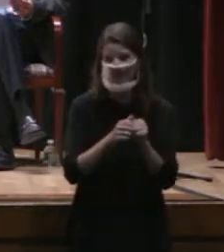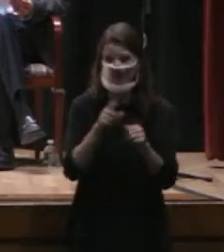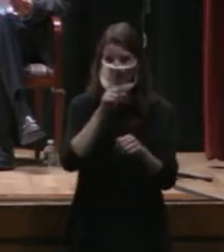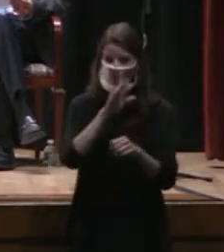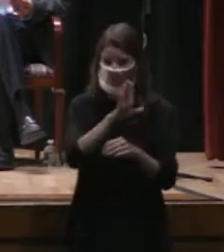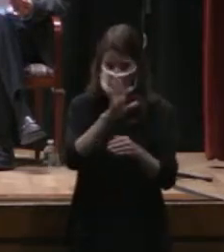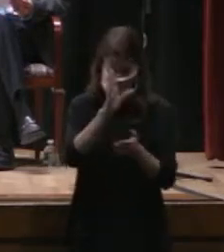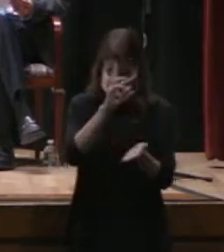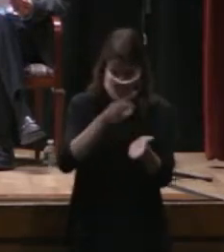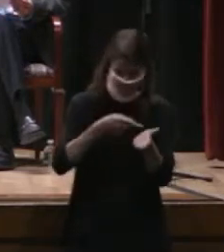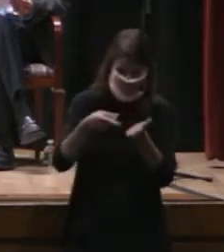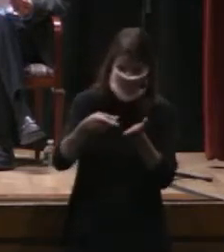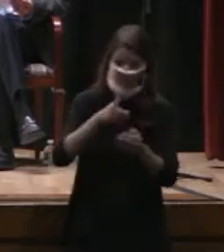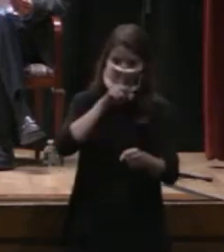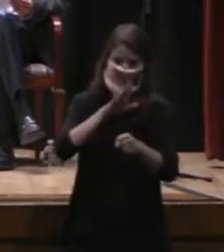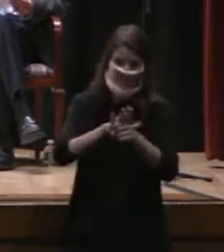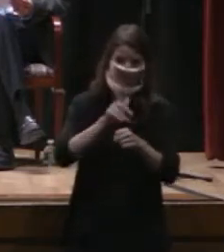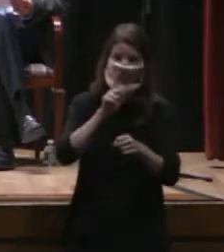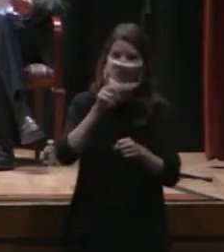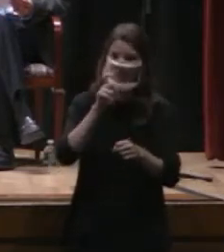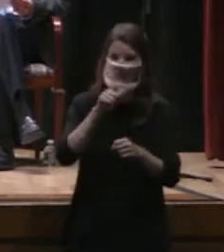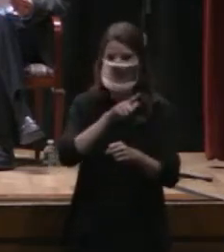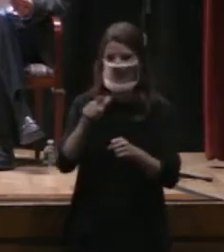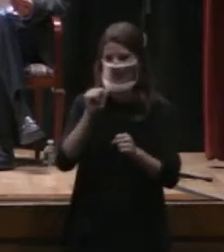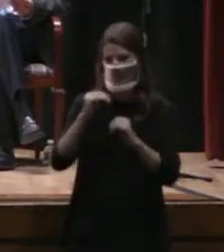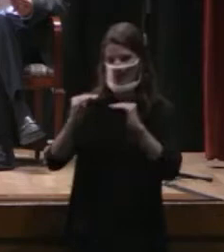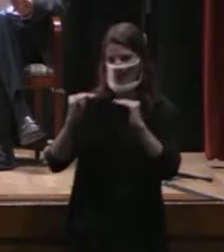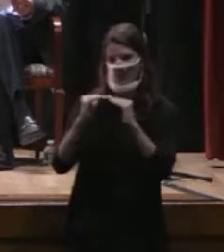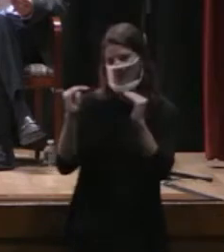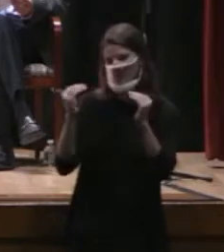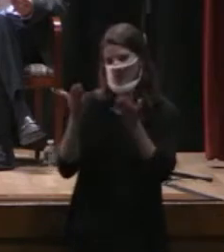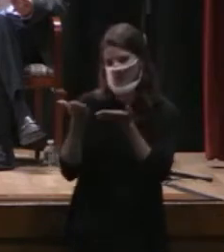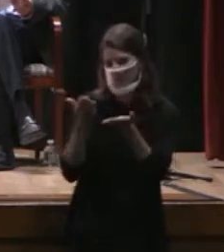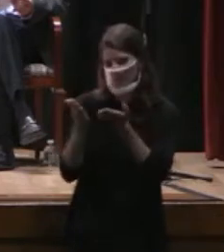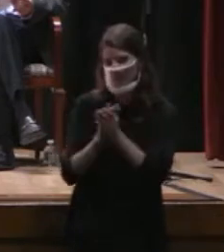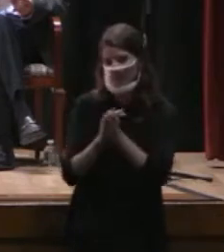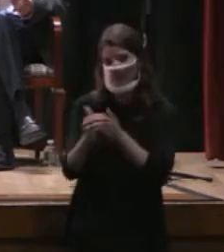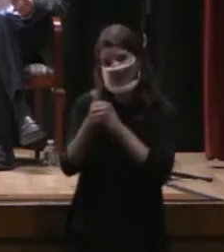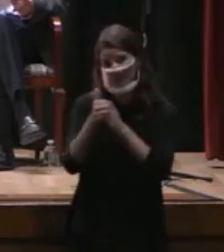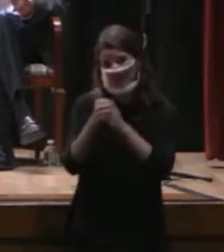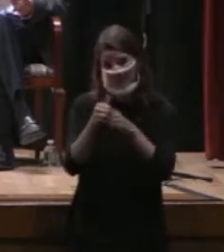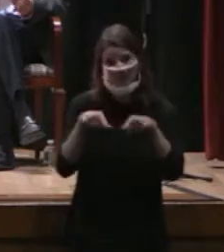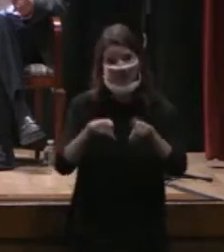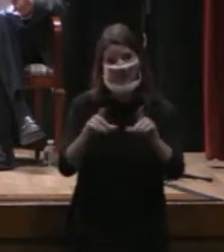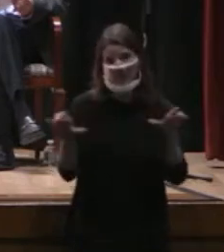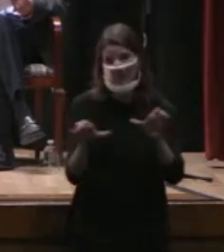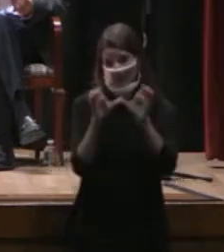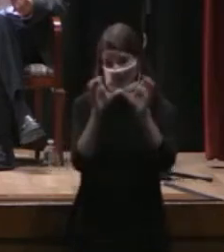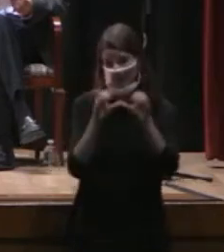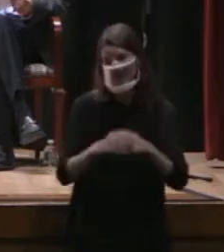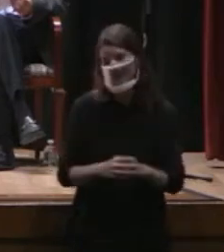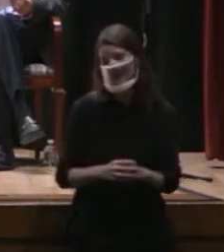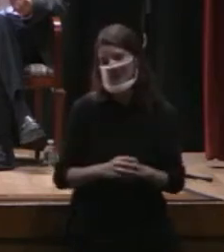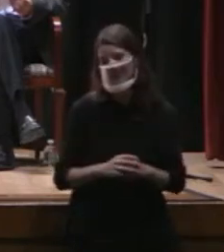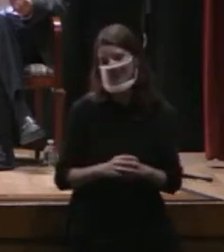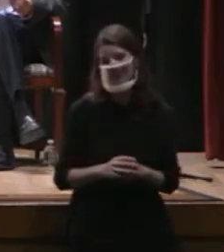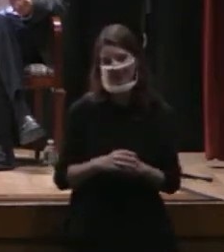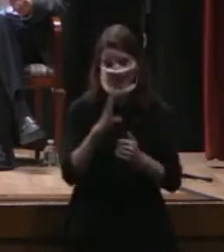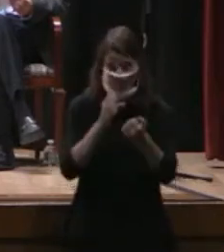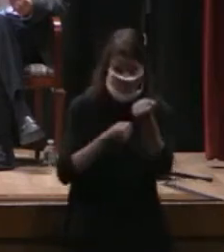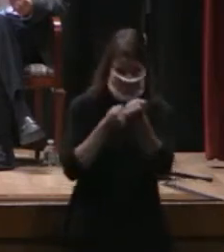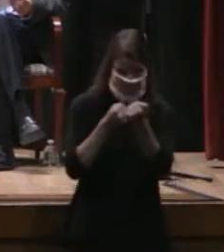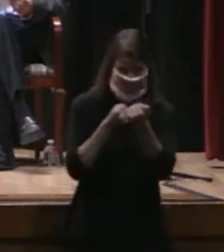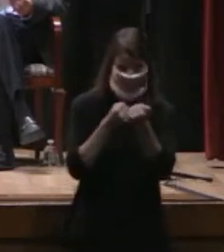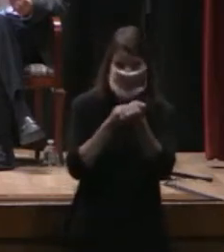integrity and the commitment to the underserved, leadership in times of crisis,